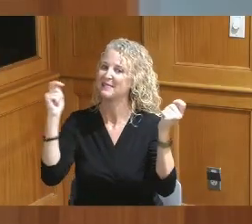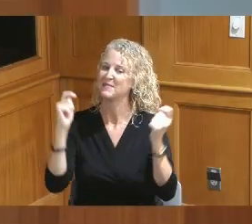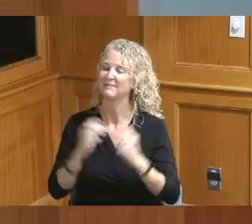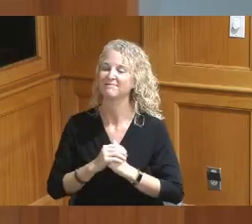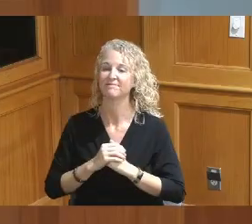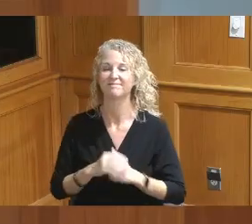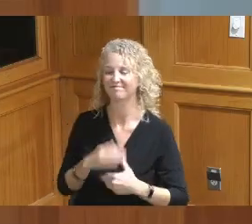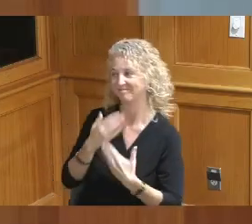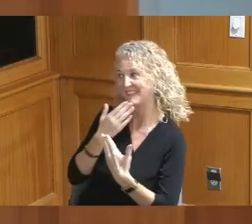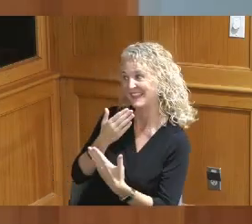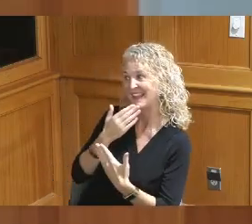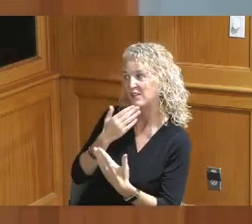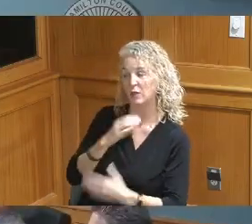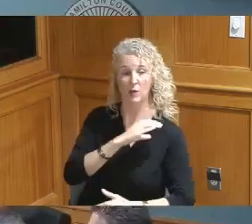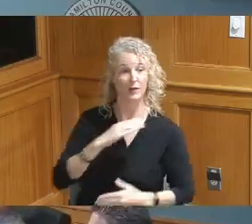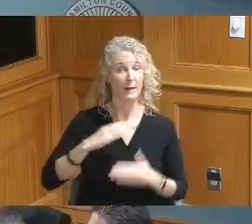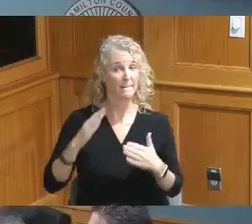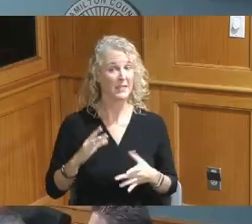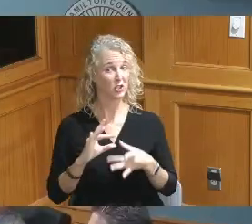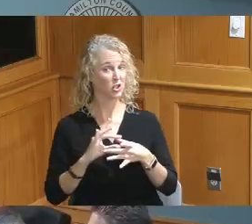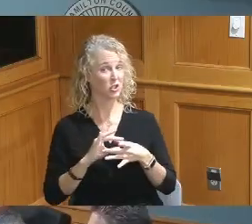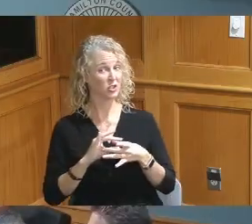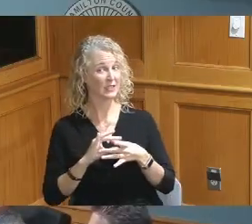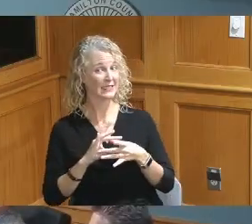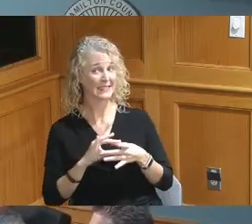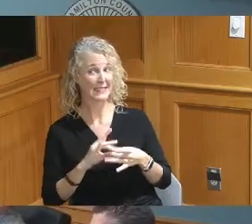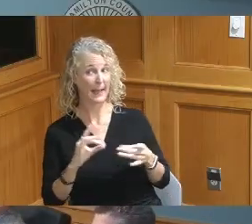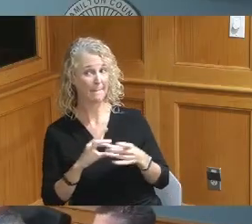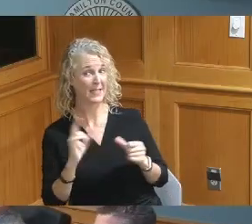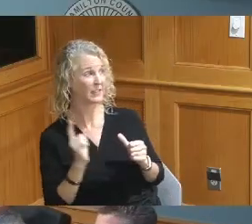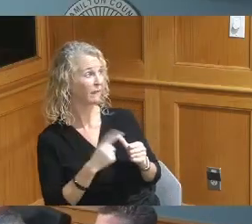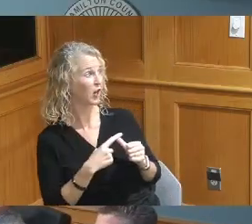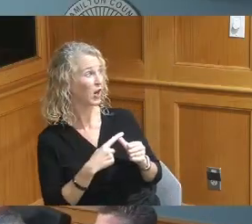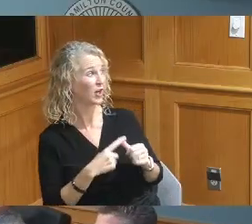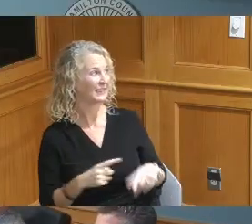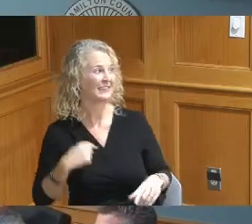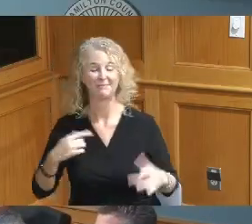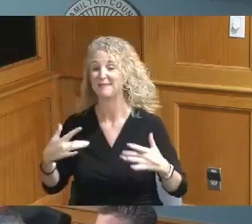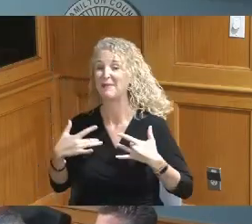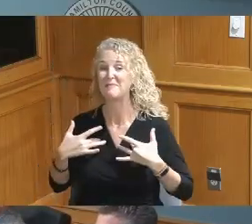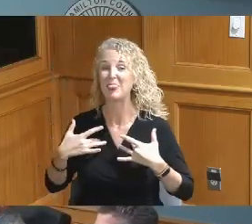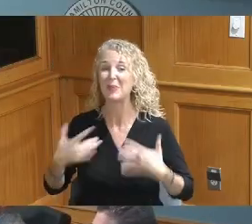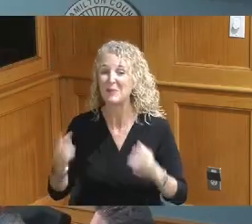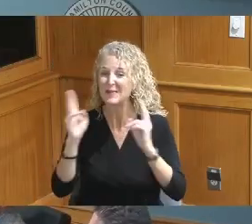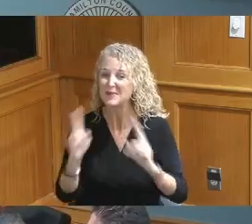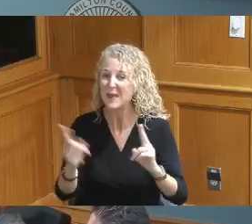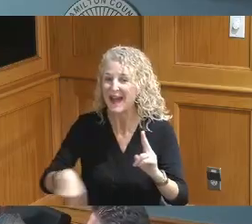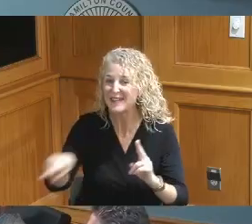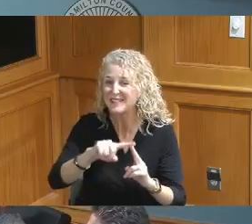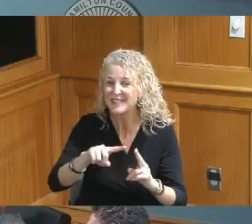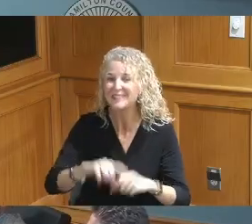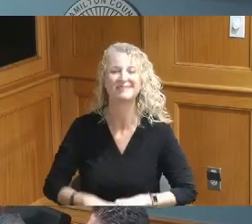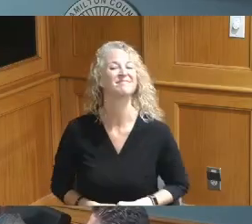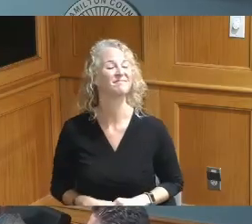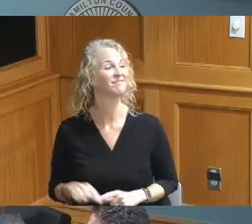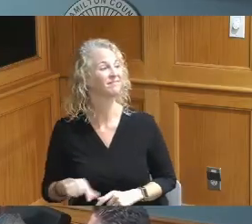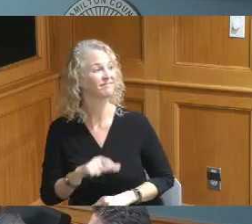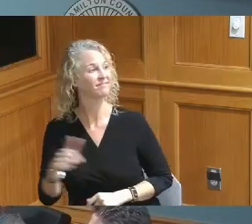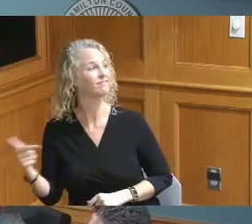today. Thank you. Commissioners, any comments before we get to the awardees? Just excited to honor everybody. Thank you. Great. Commissioner